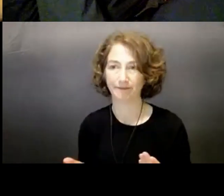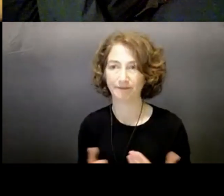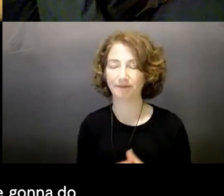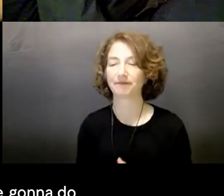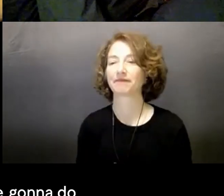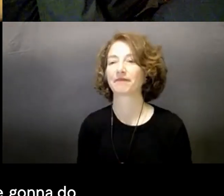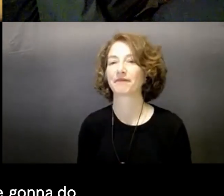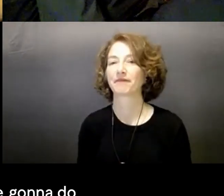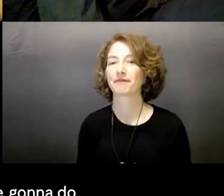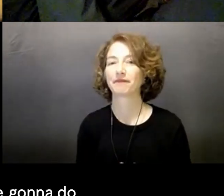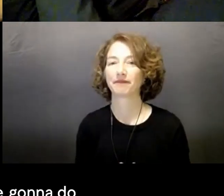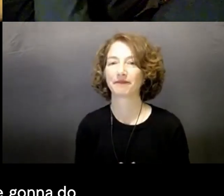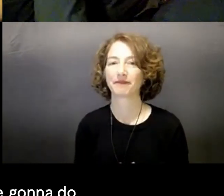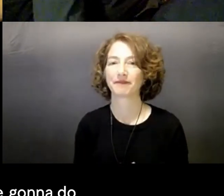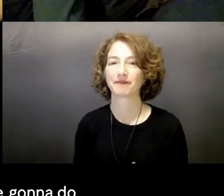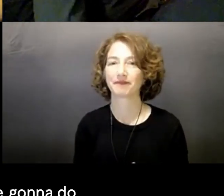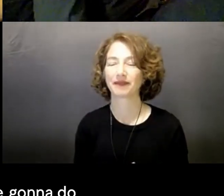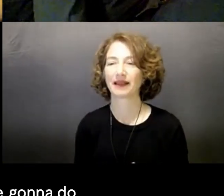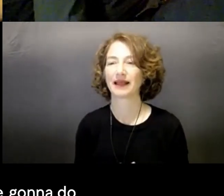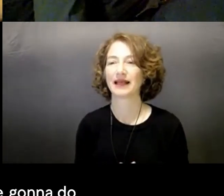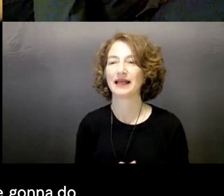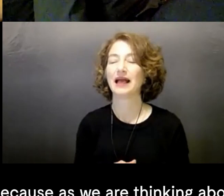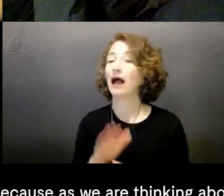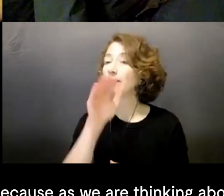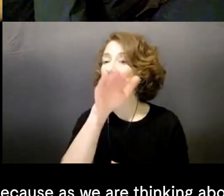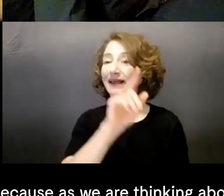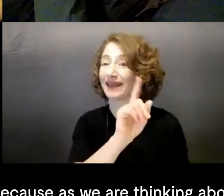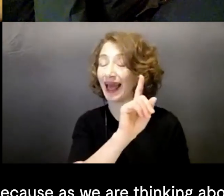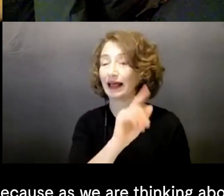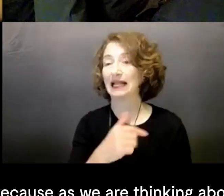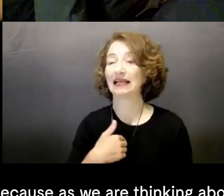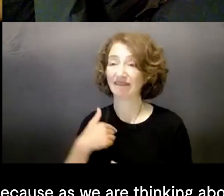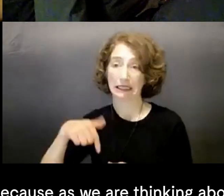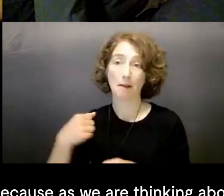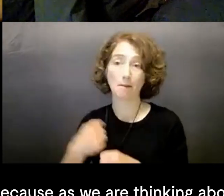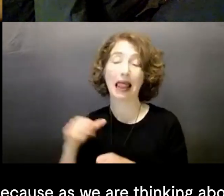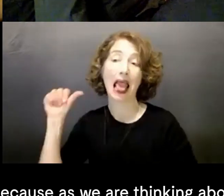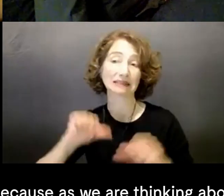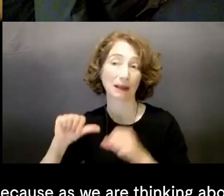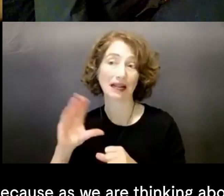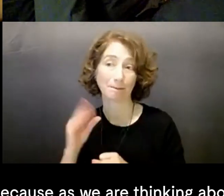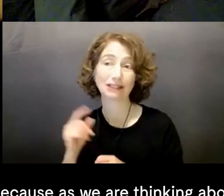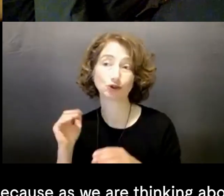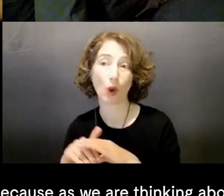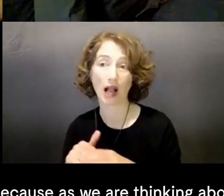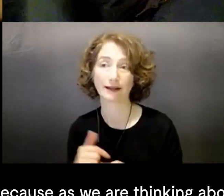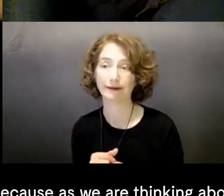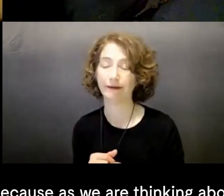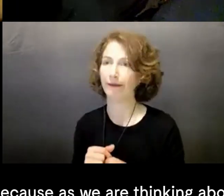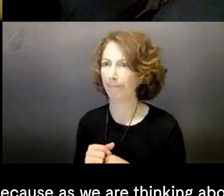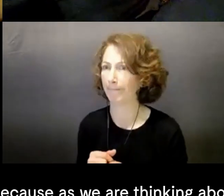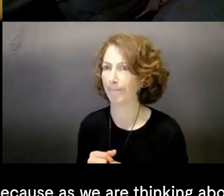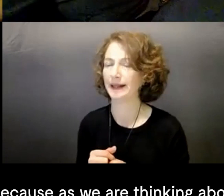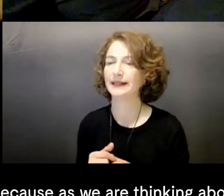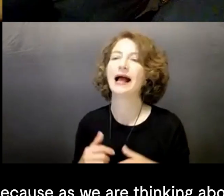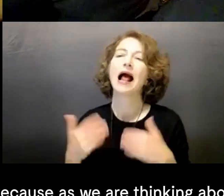and it's like, oh, we're going to do something experimental with access. So I really like Nina's question, because